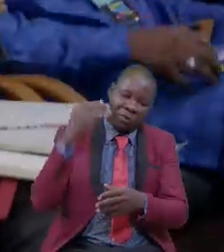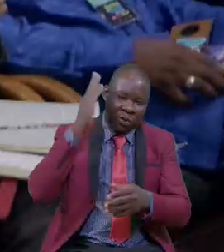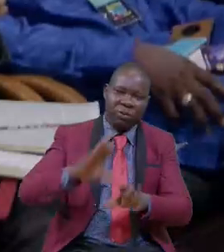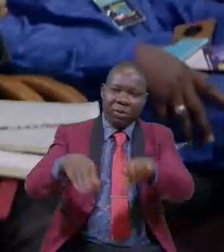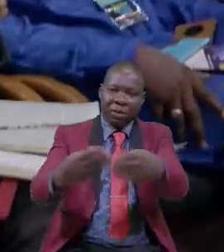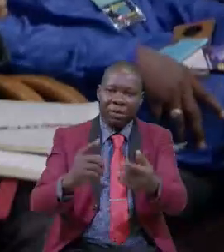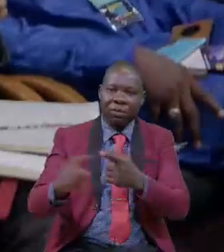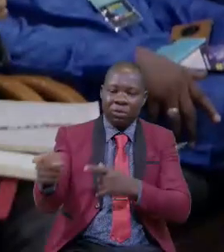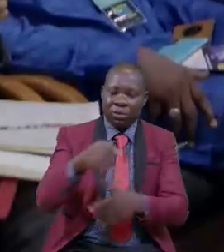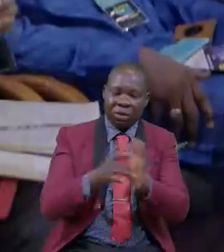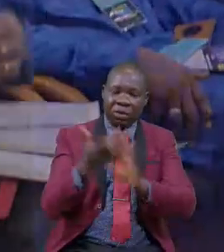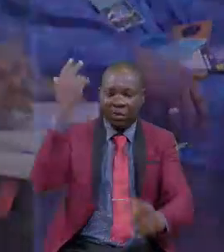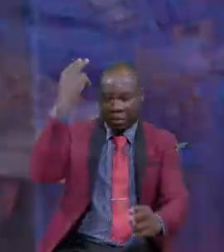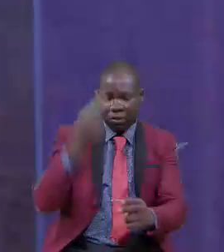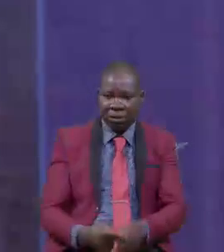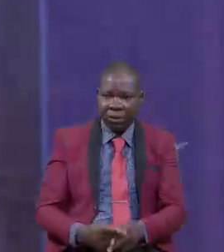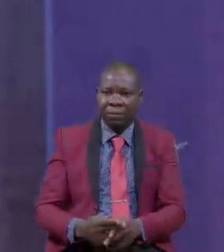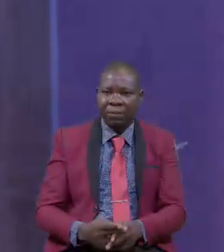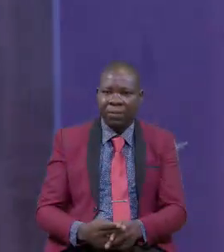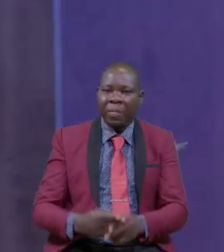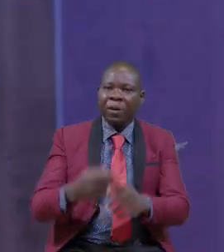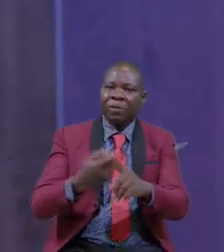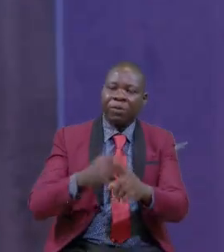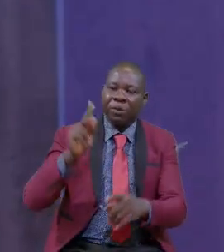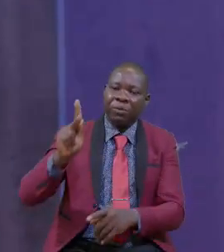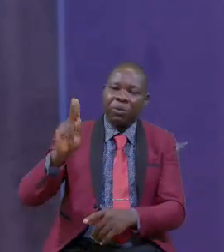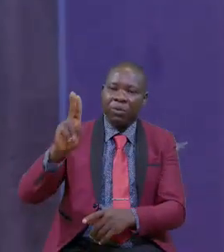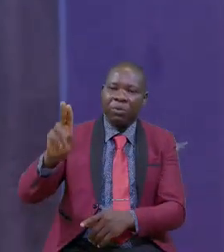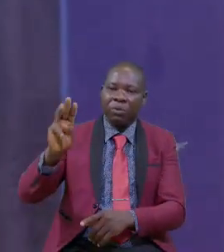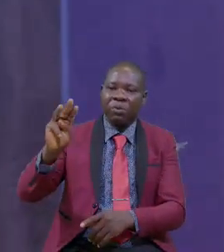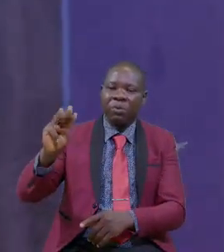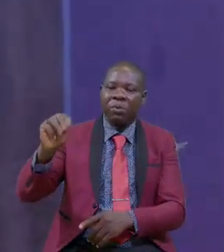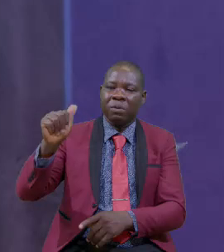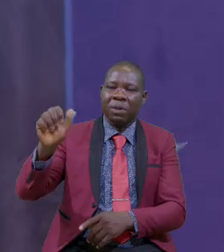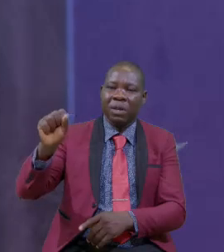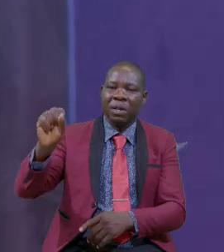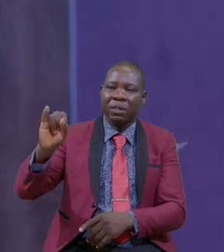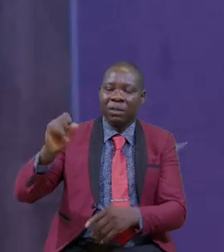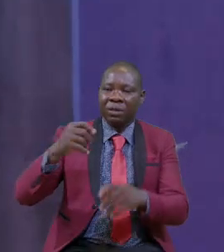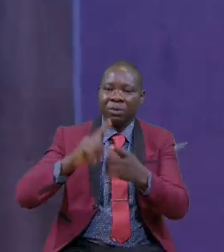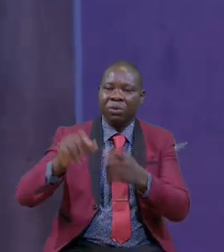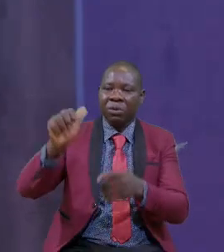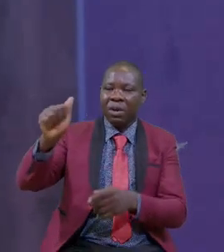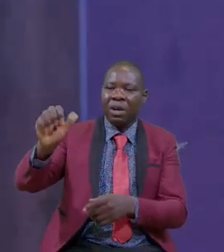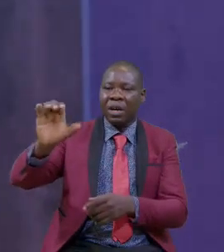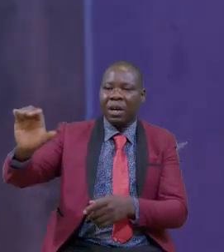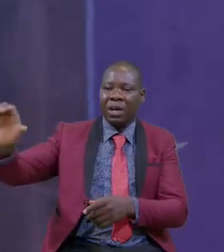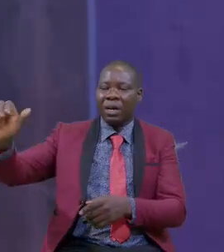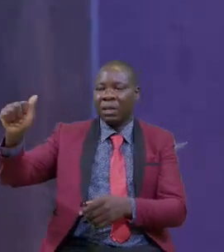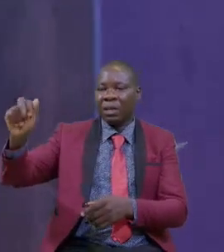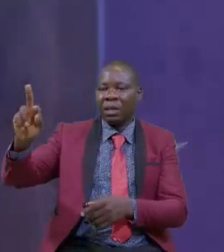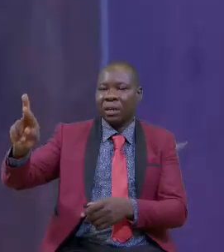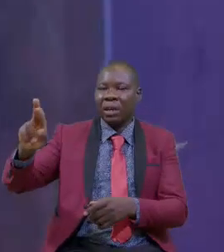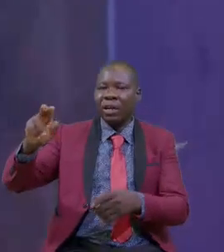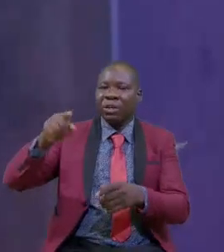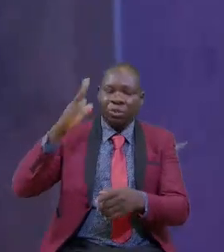from Kumasi here, from Accra to Takoradi, everywhere you will take the word of